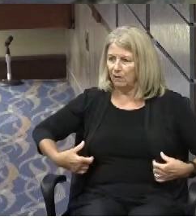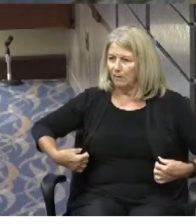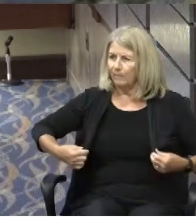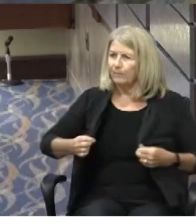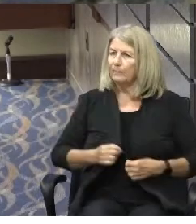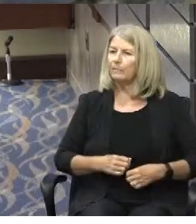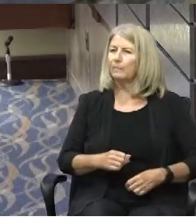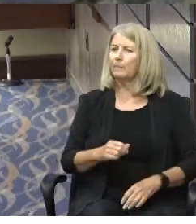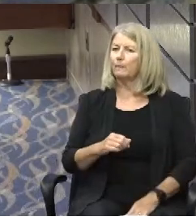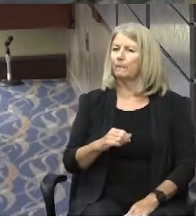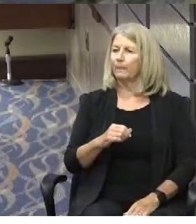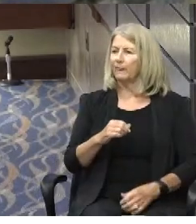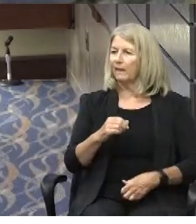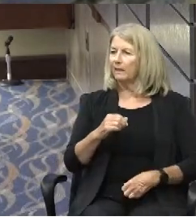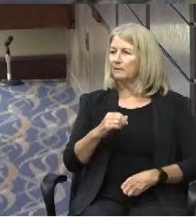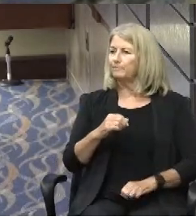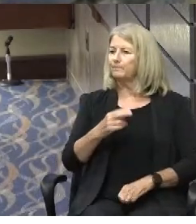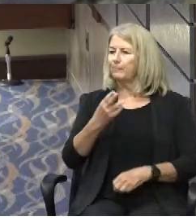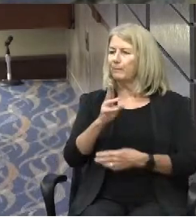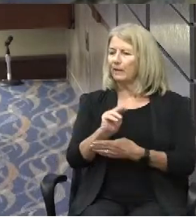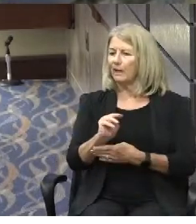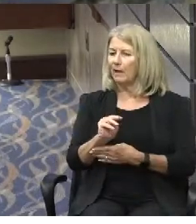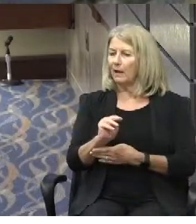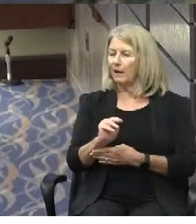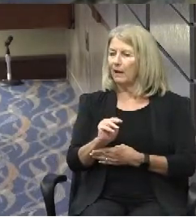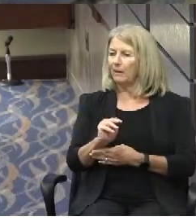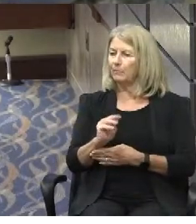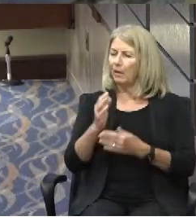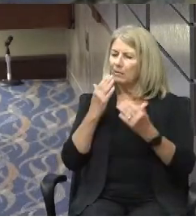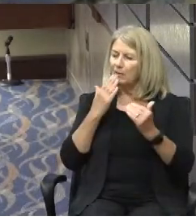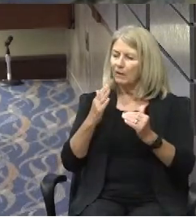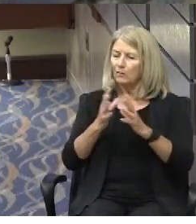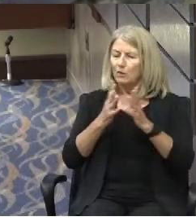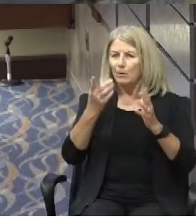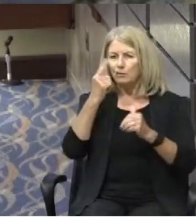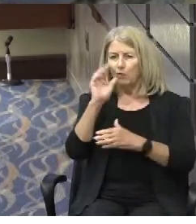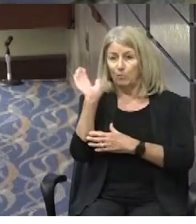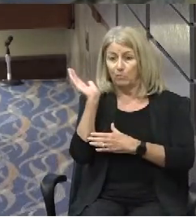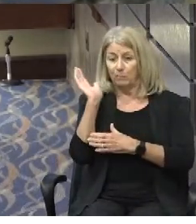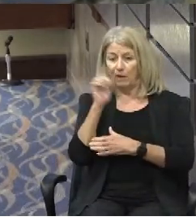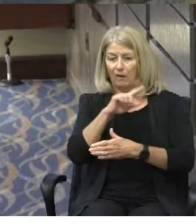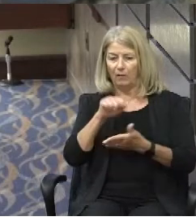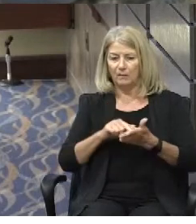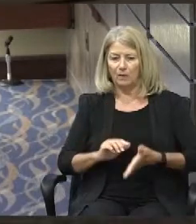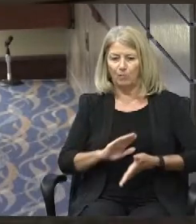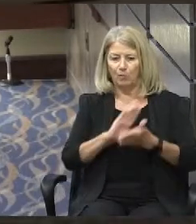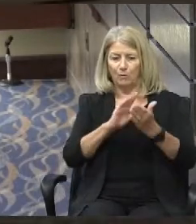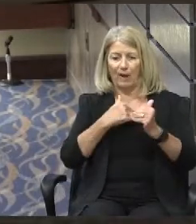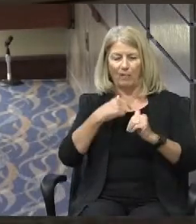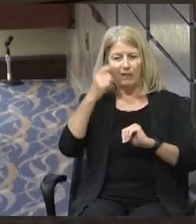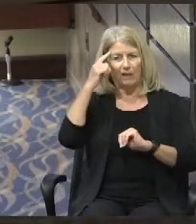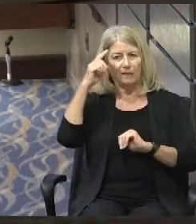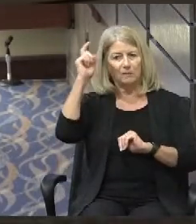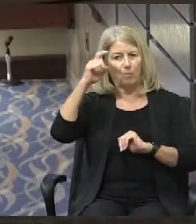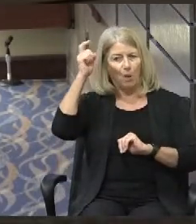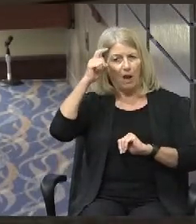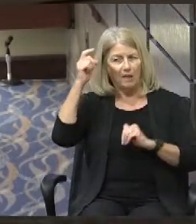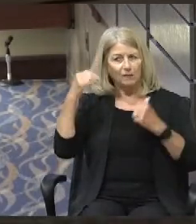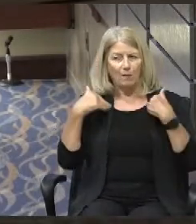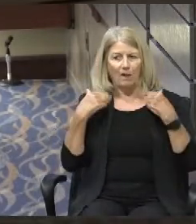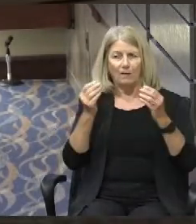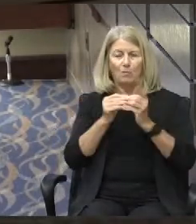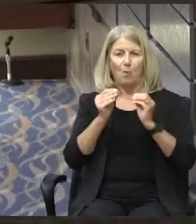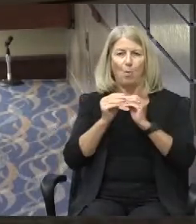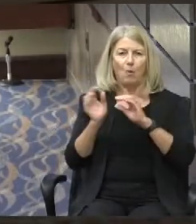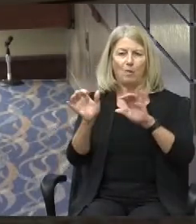Go ahead. Okay. Amy, thanks so much for this presentation and this approach. I do think it's wise to have kind of more